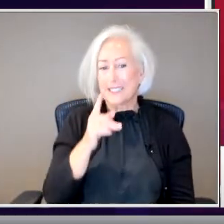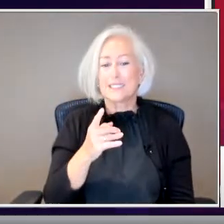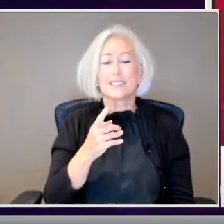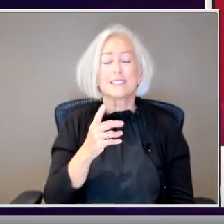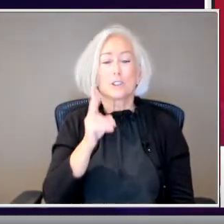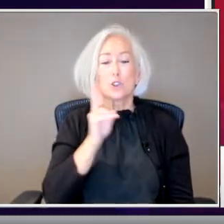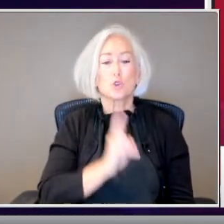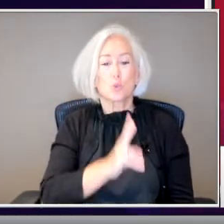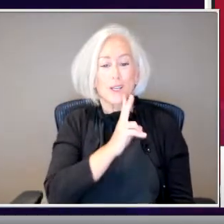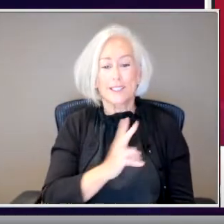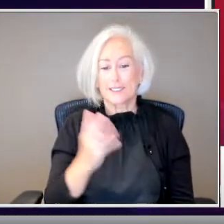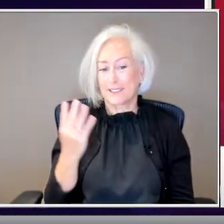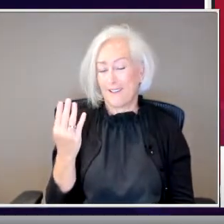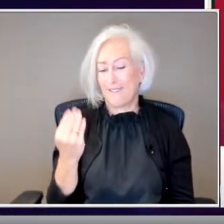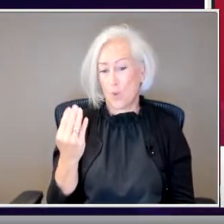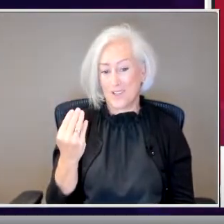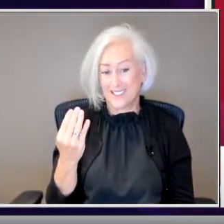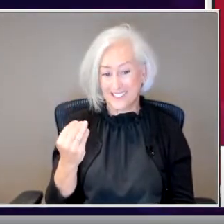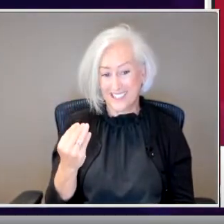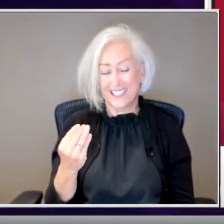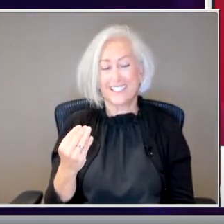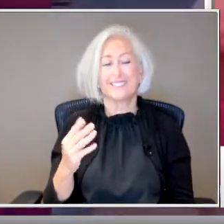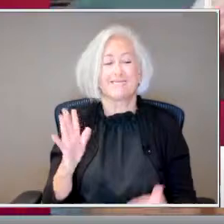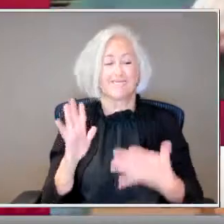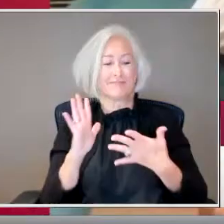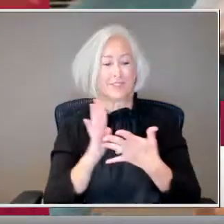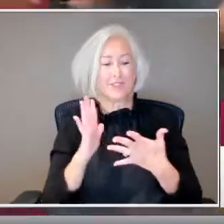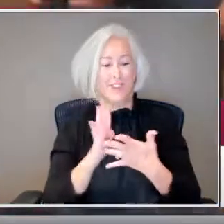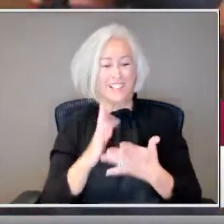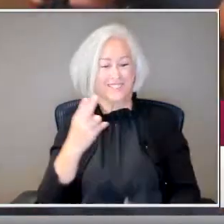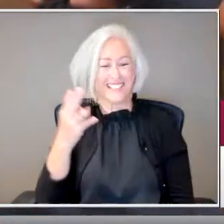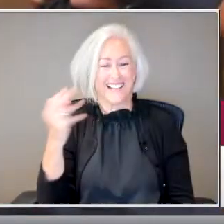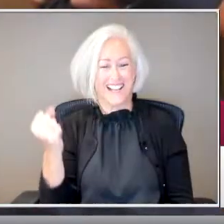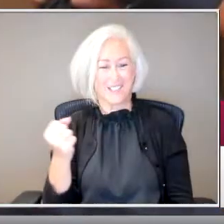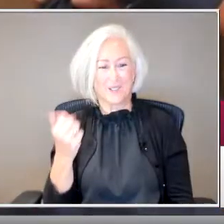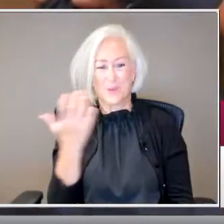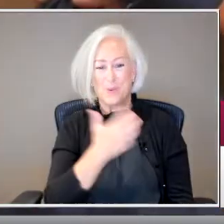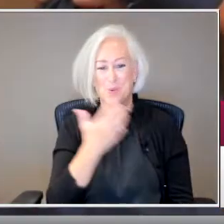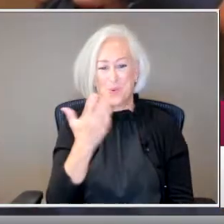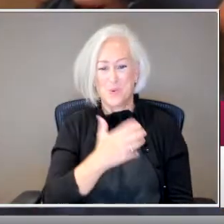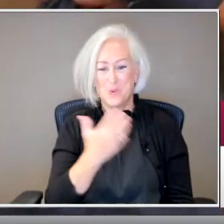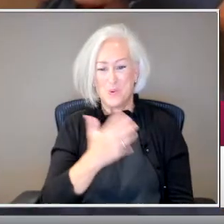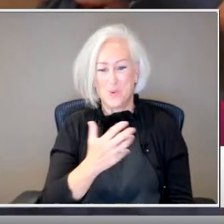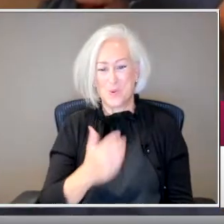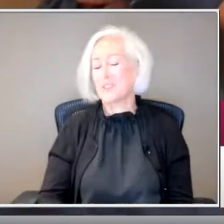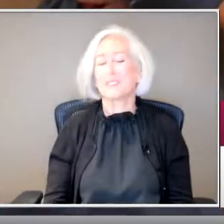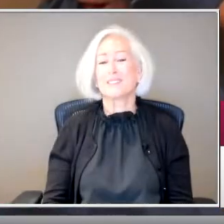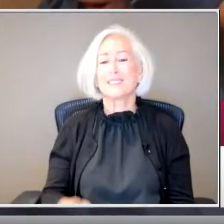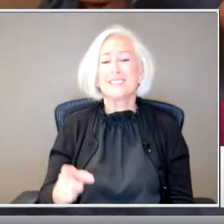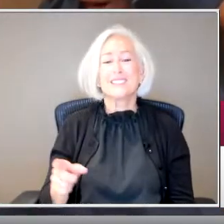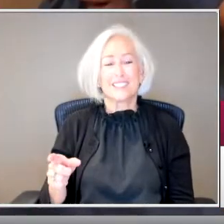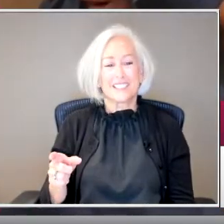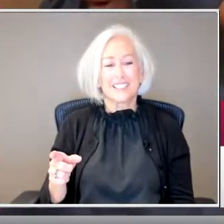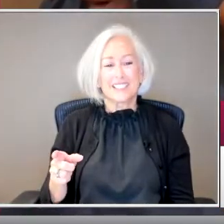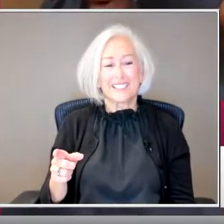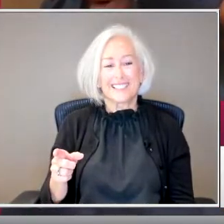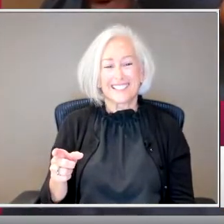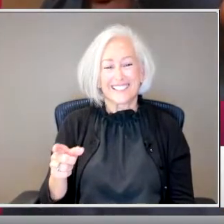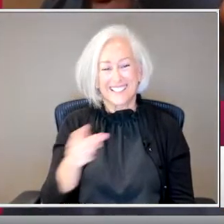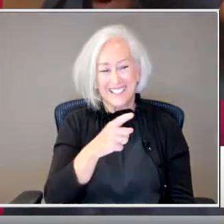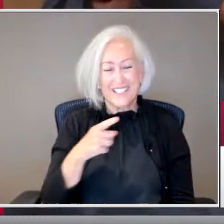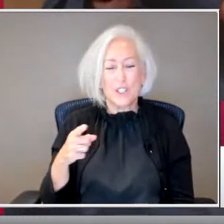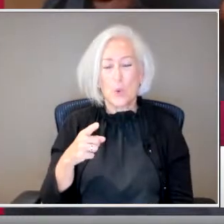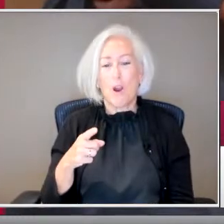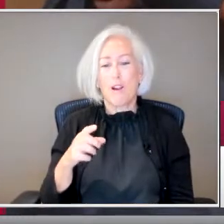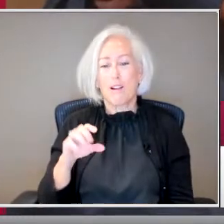right now. Oh boy, Yeah. that's an age. Freshman year in high school. You're an